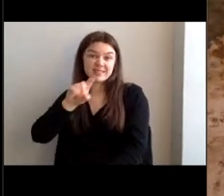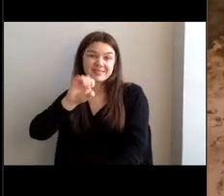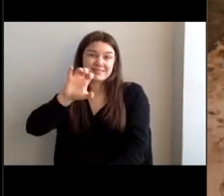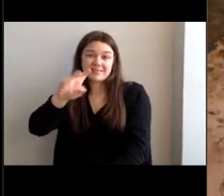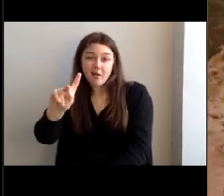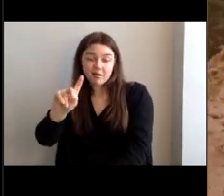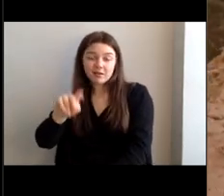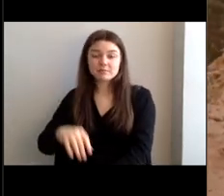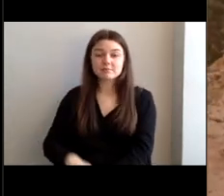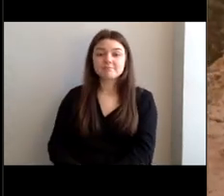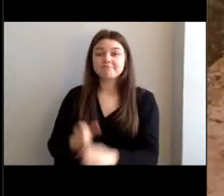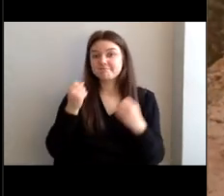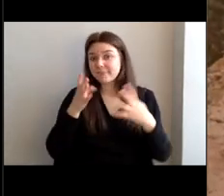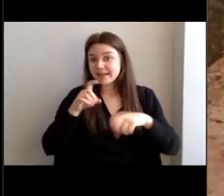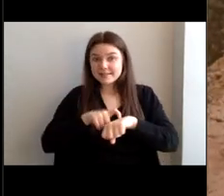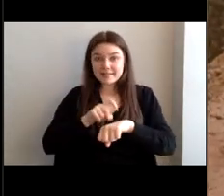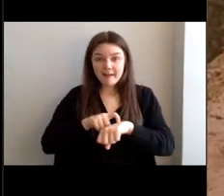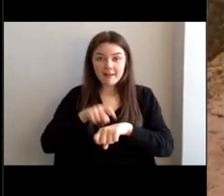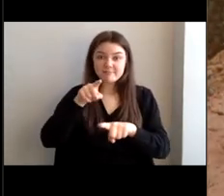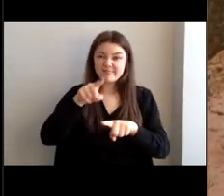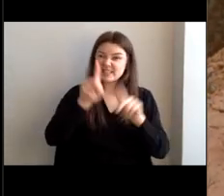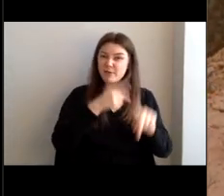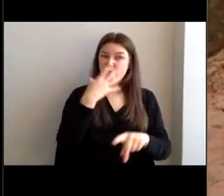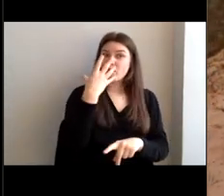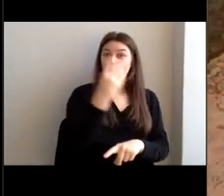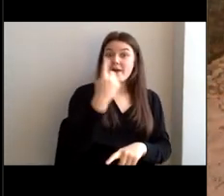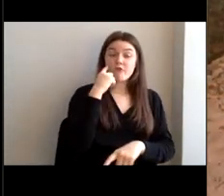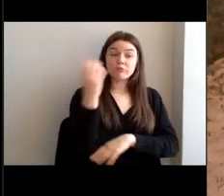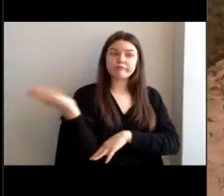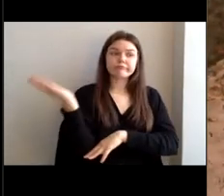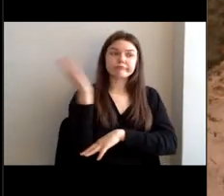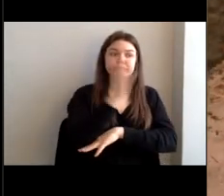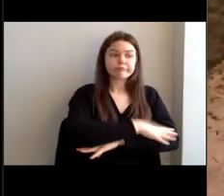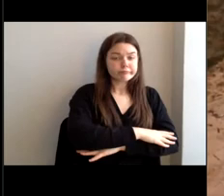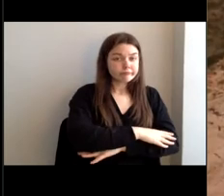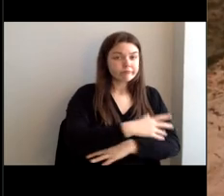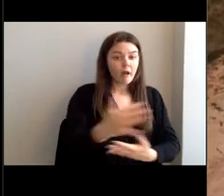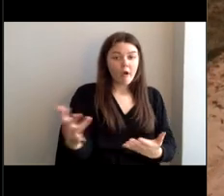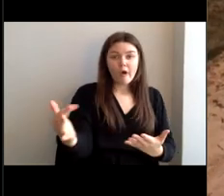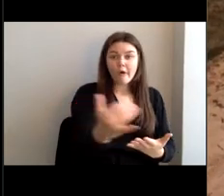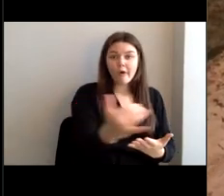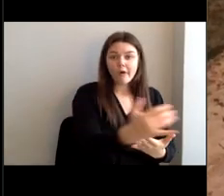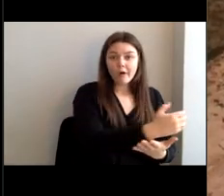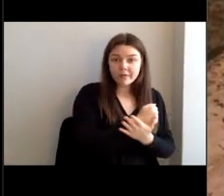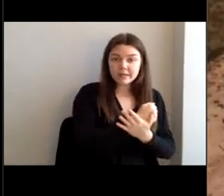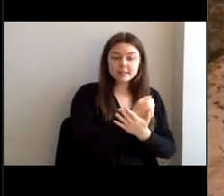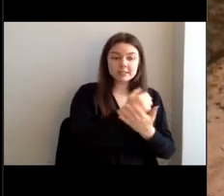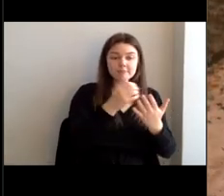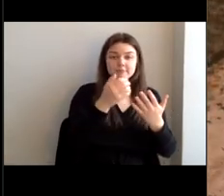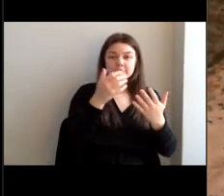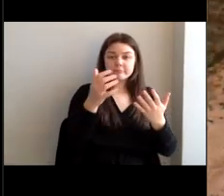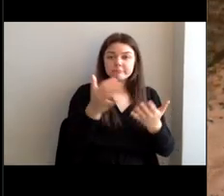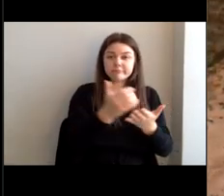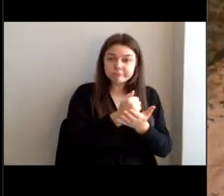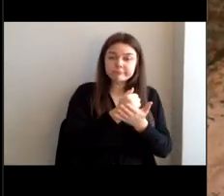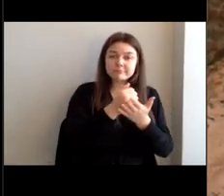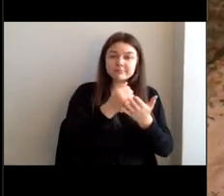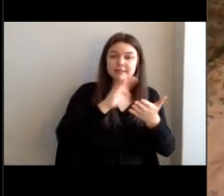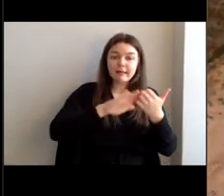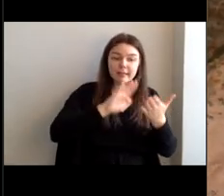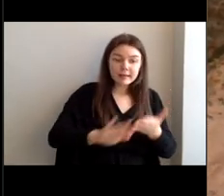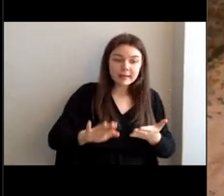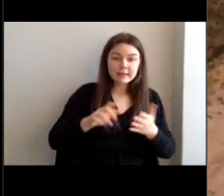time, these folks are going out for a day trip. They harvest while they're coming in. They harvest and they process while they're coming in to shore,